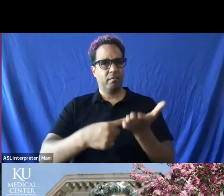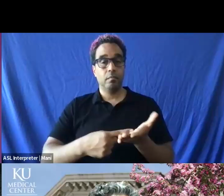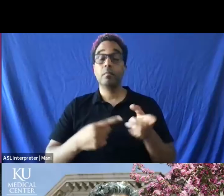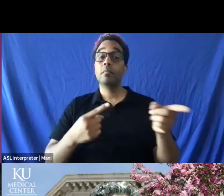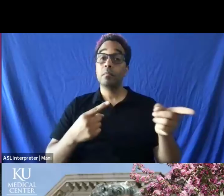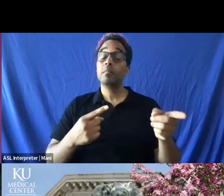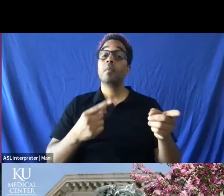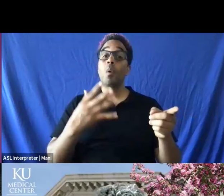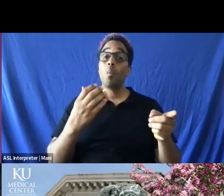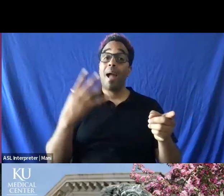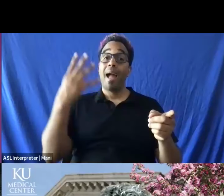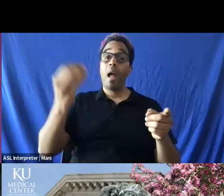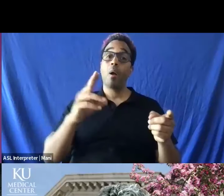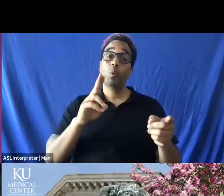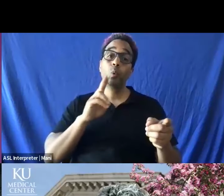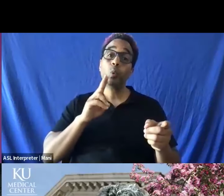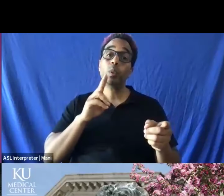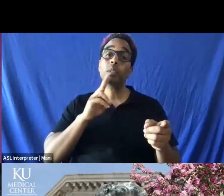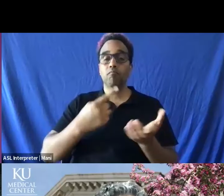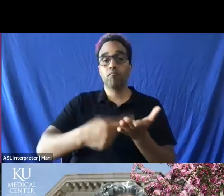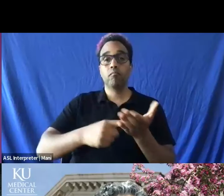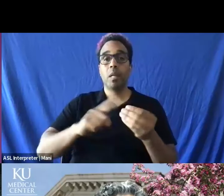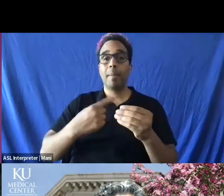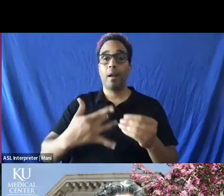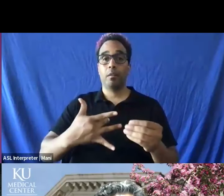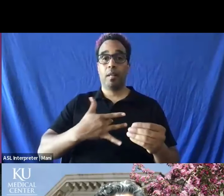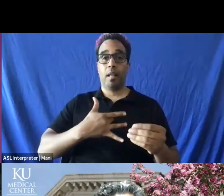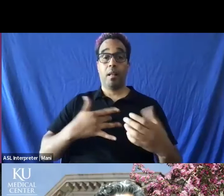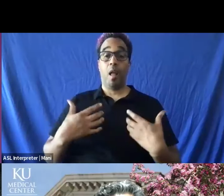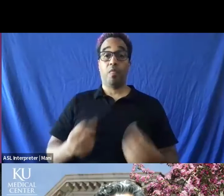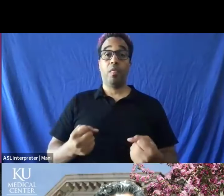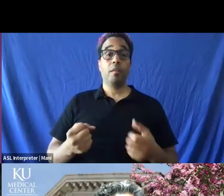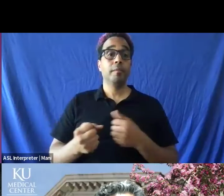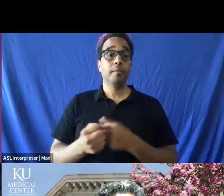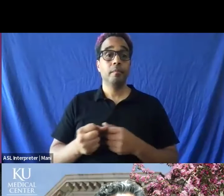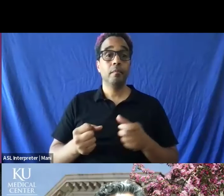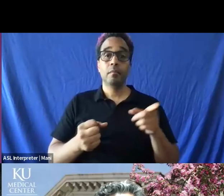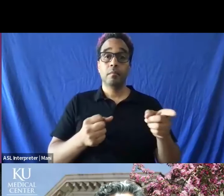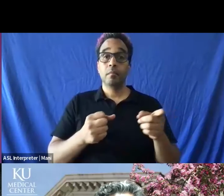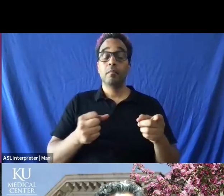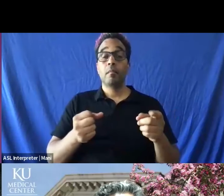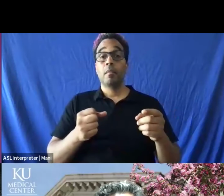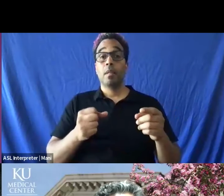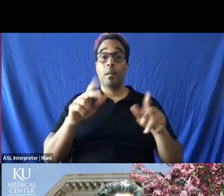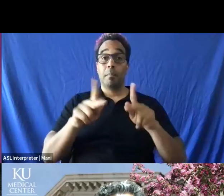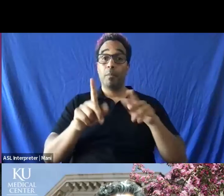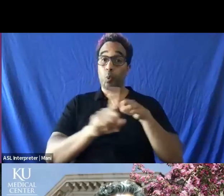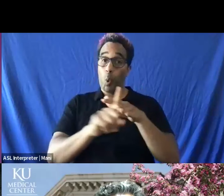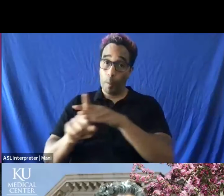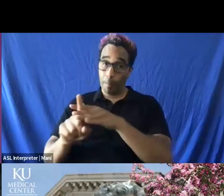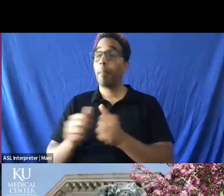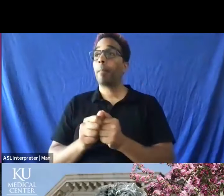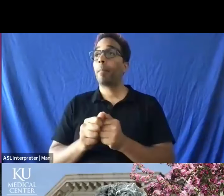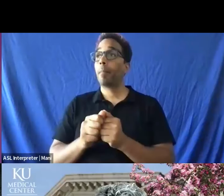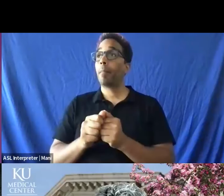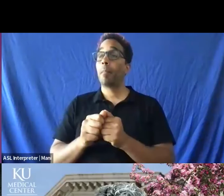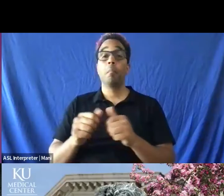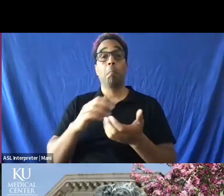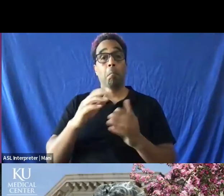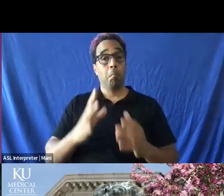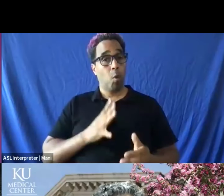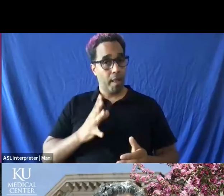cardiovascular health. Everyone showed up, and everyone was very polite, and he asked for questions. The first question was